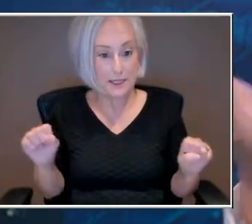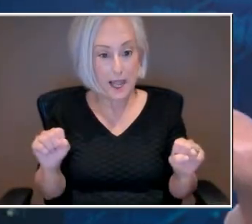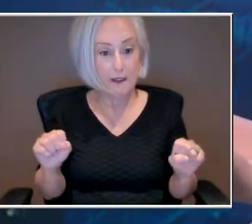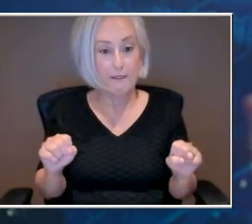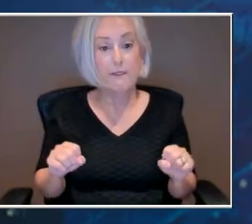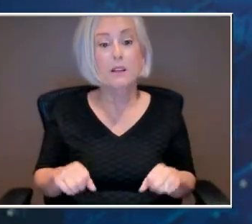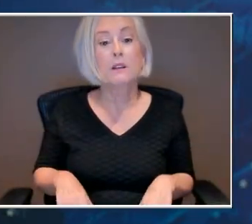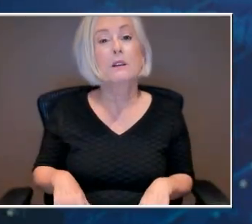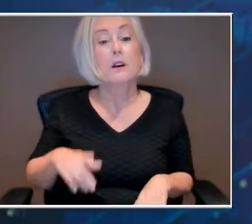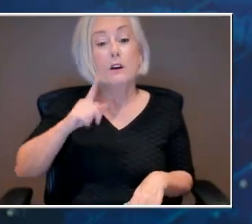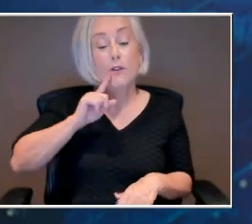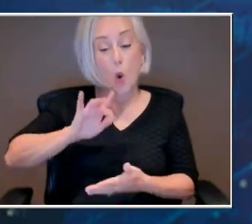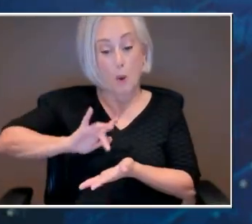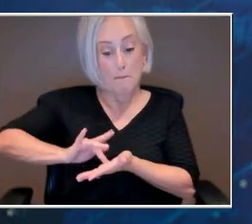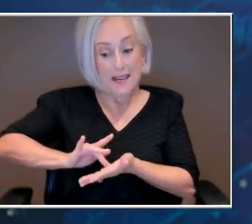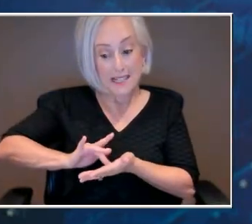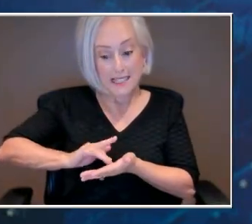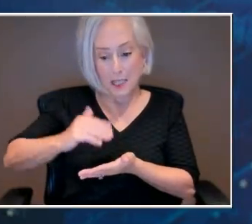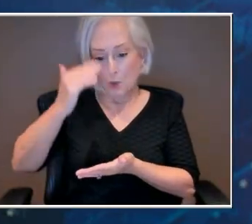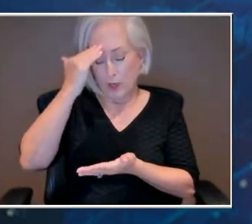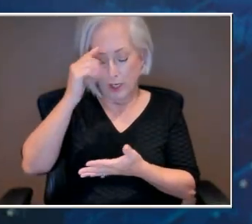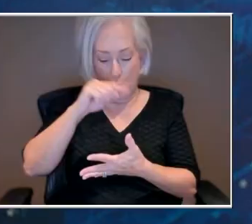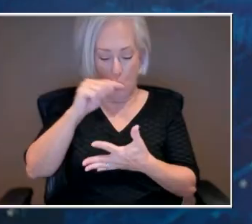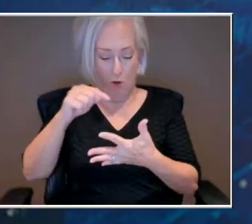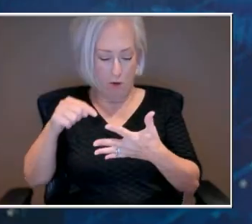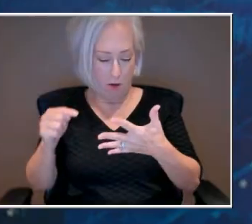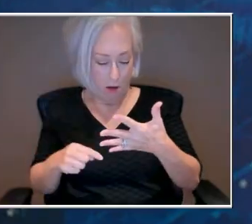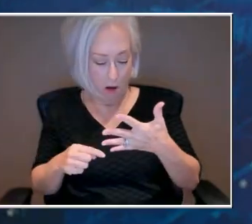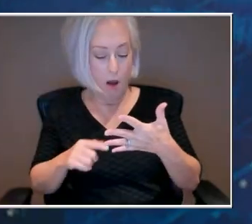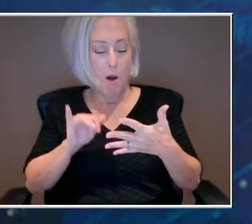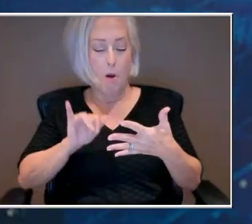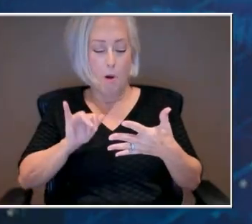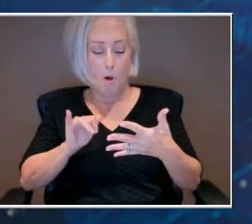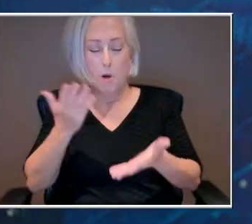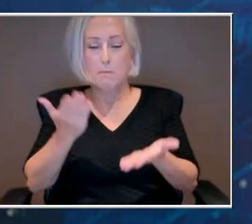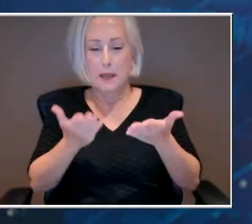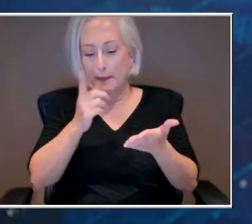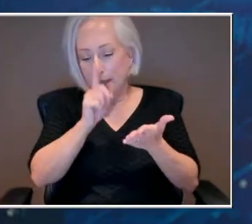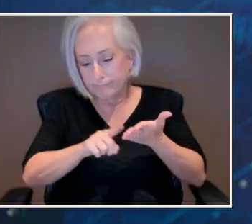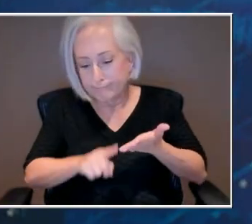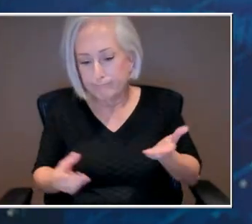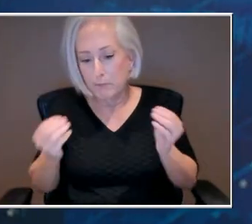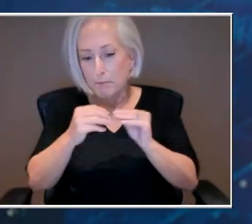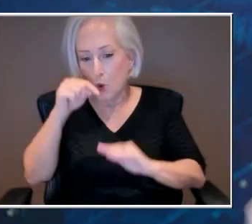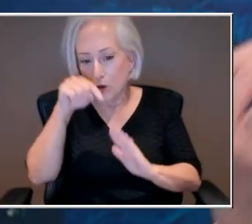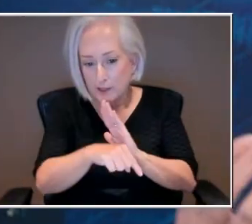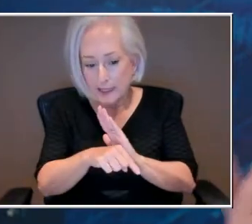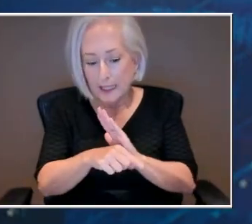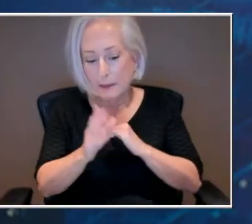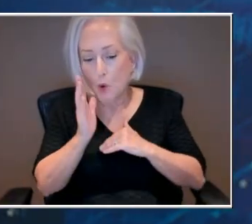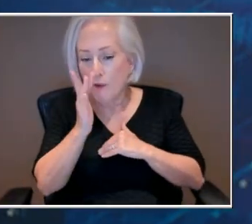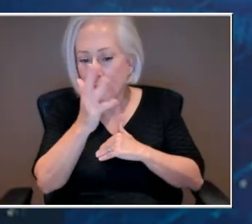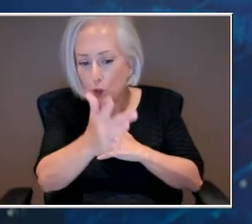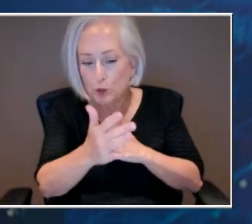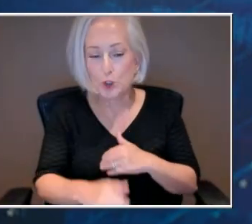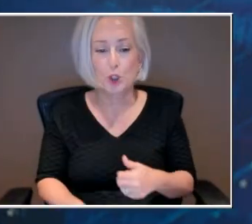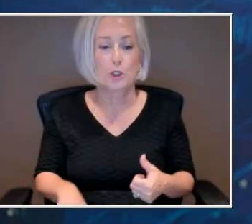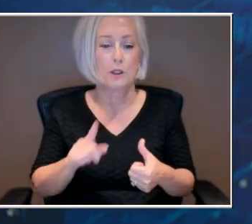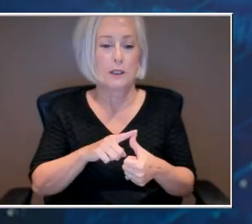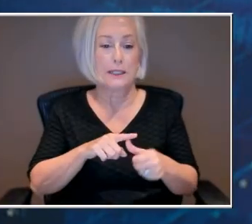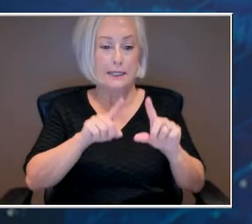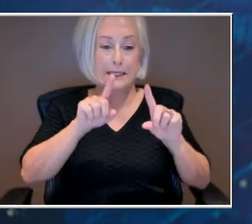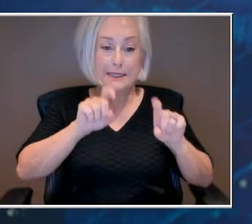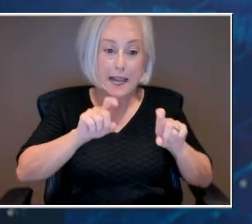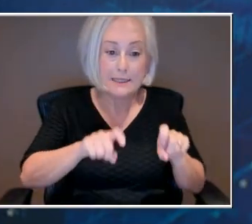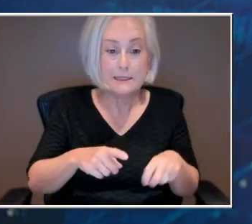need to look into things further, like the genetic testing, different screening approaches, things like that. Dr. Nye does a lot of great work